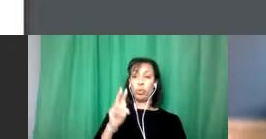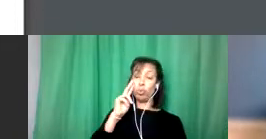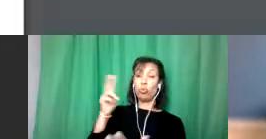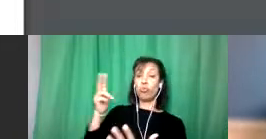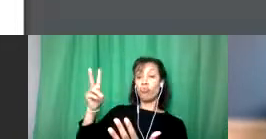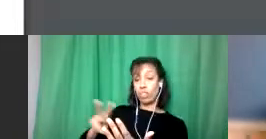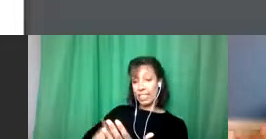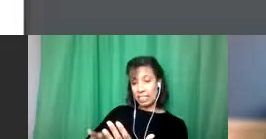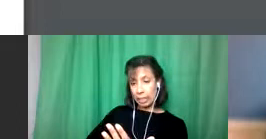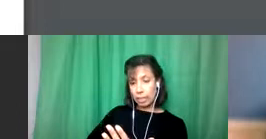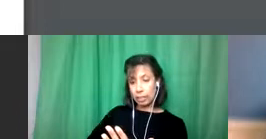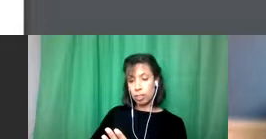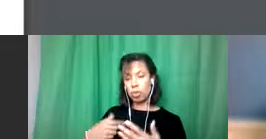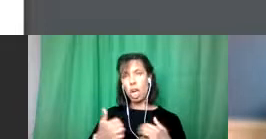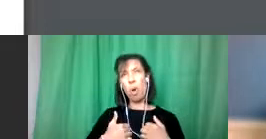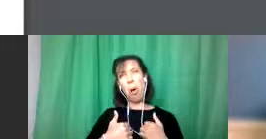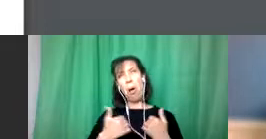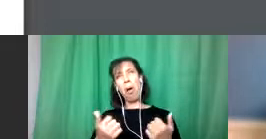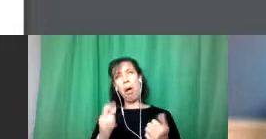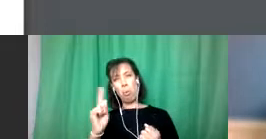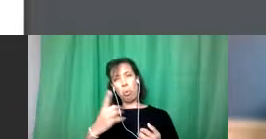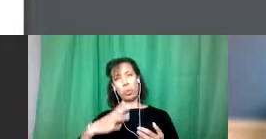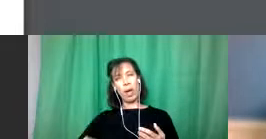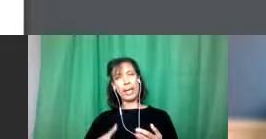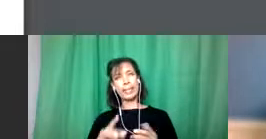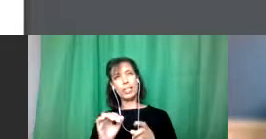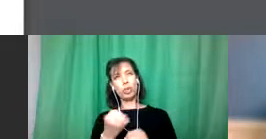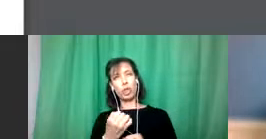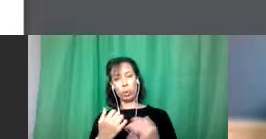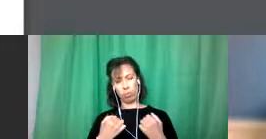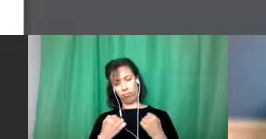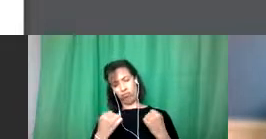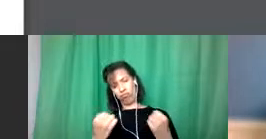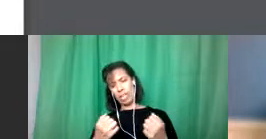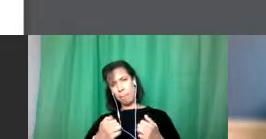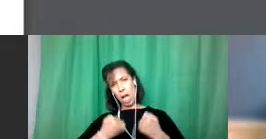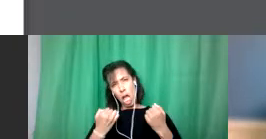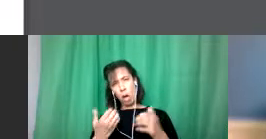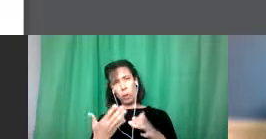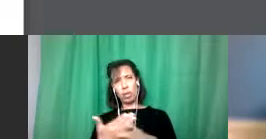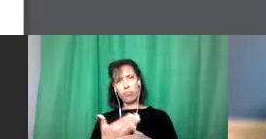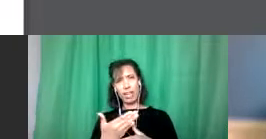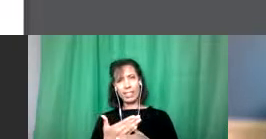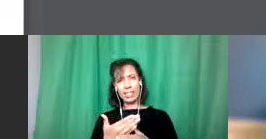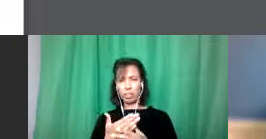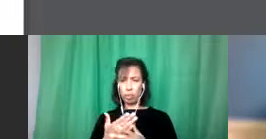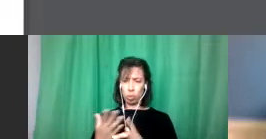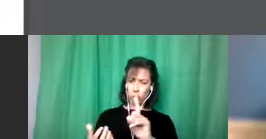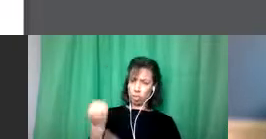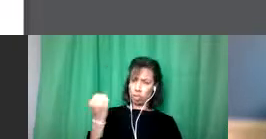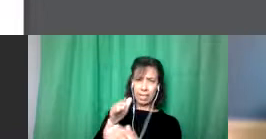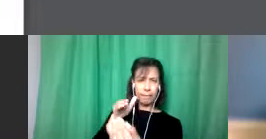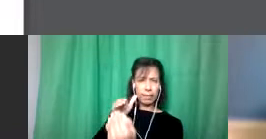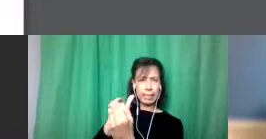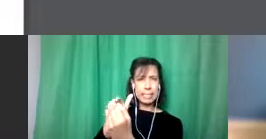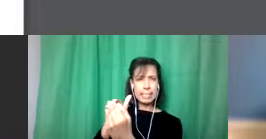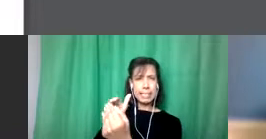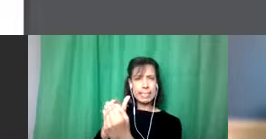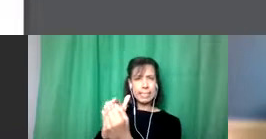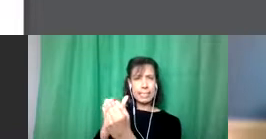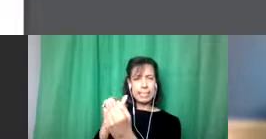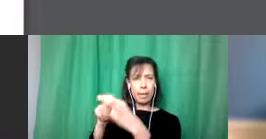my own practice so that I can write an assignment like that? So I want you to take the experience of